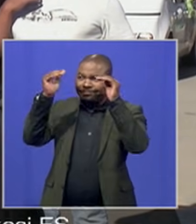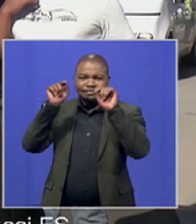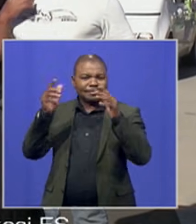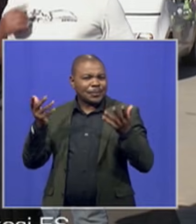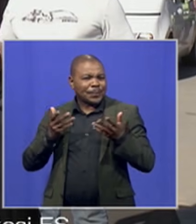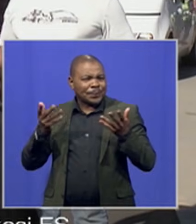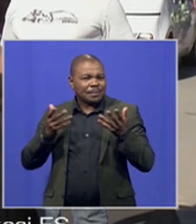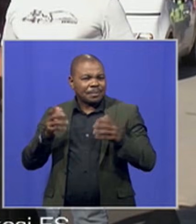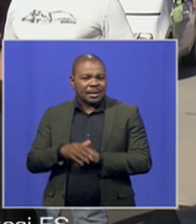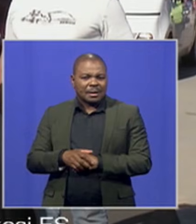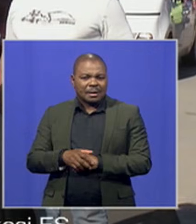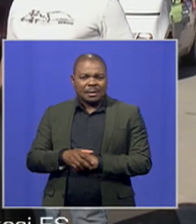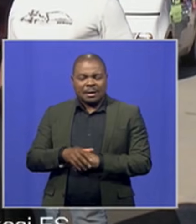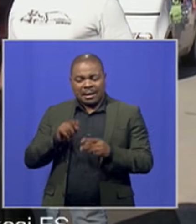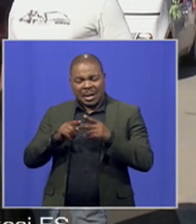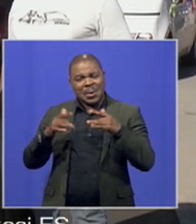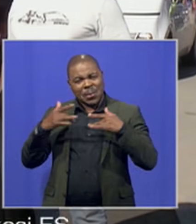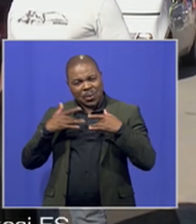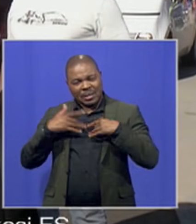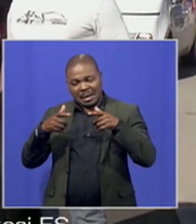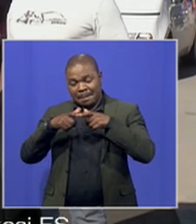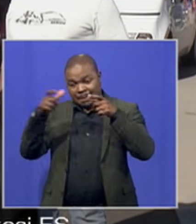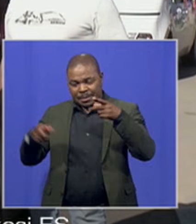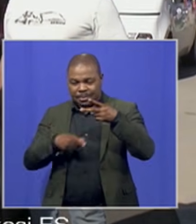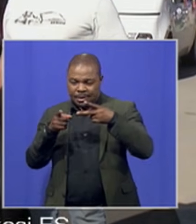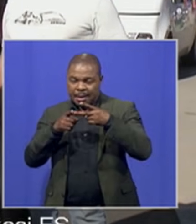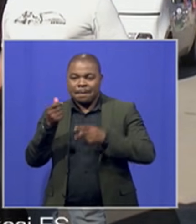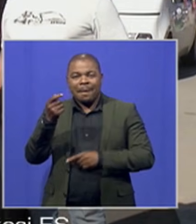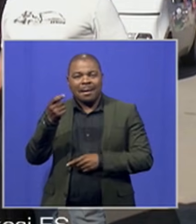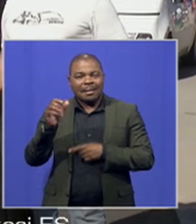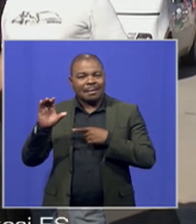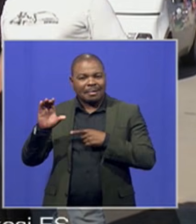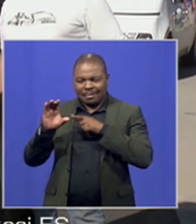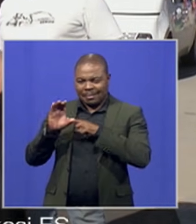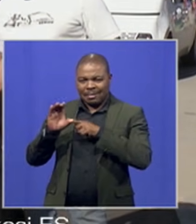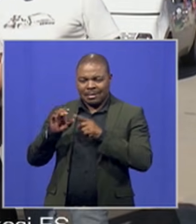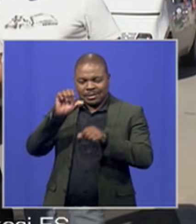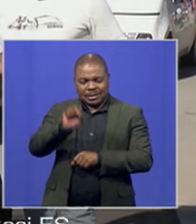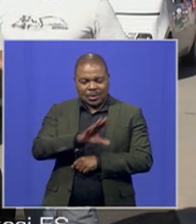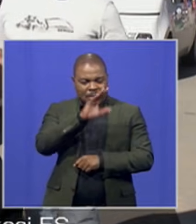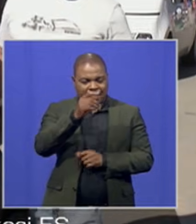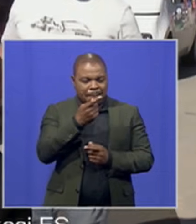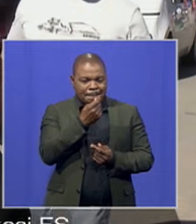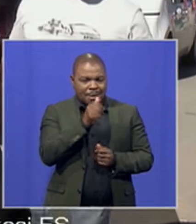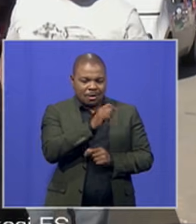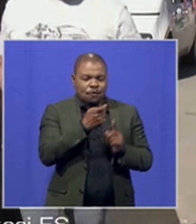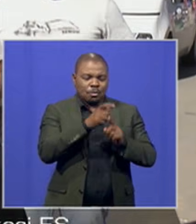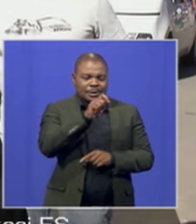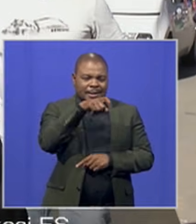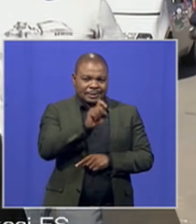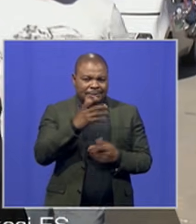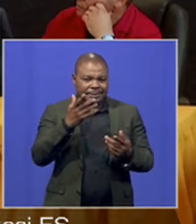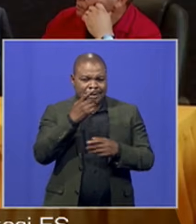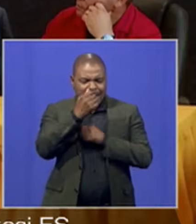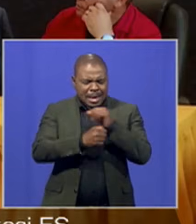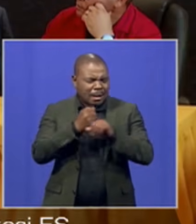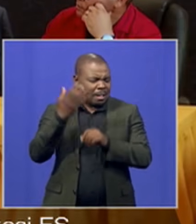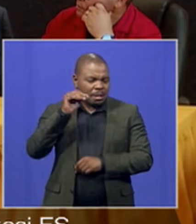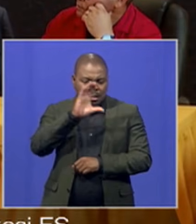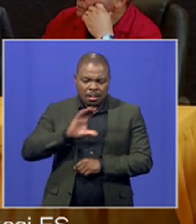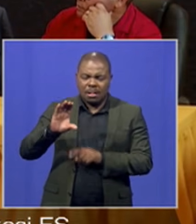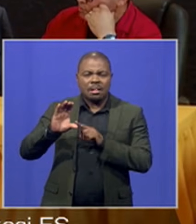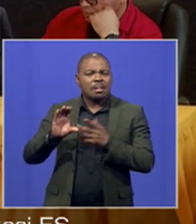of major concern again is the money from South African taxpayers that was allocated some years ago.